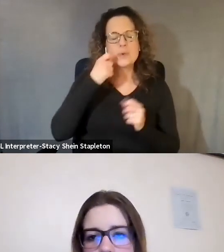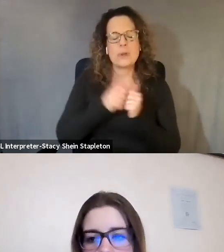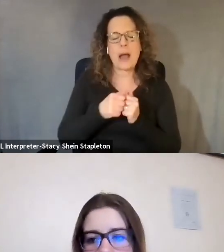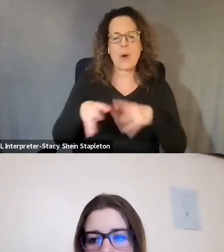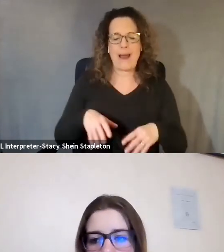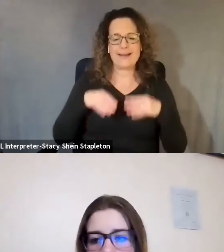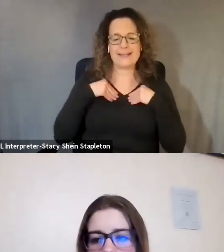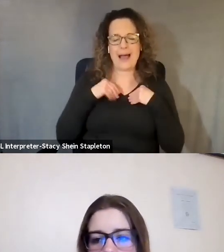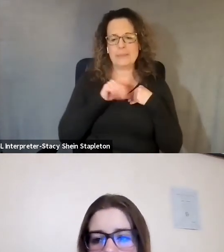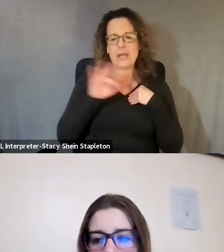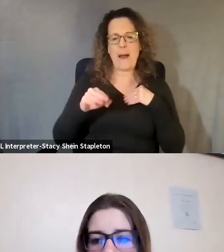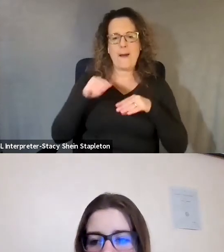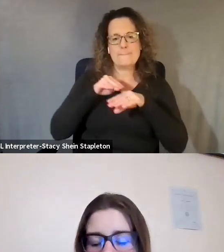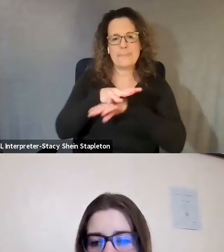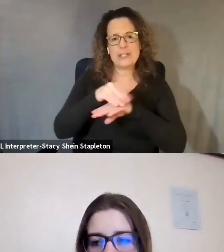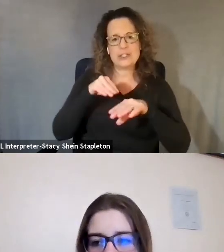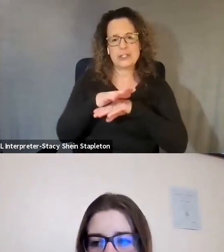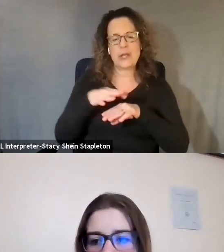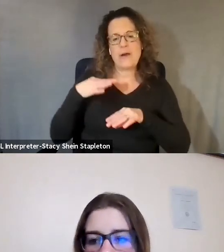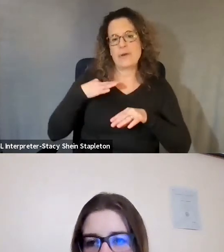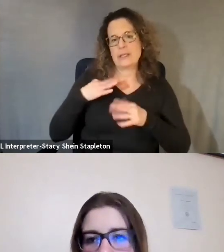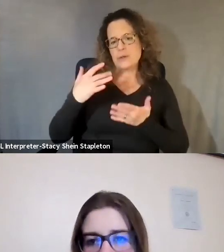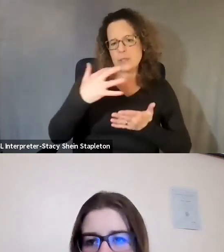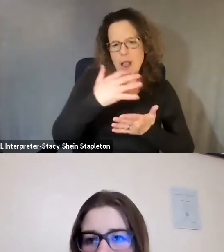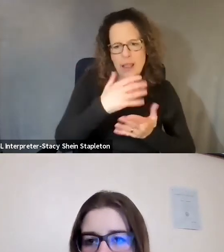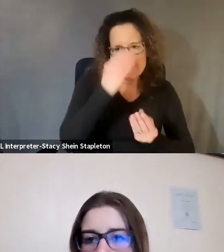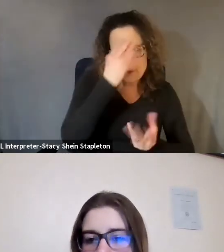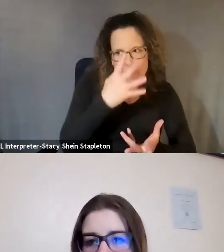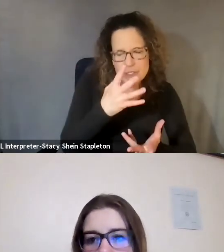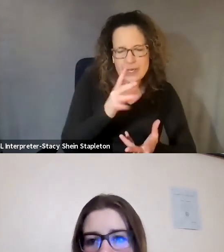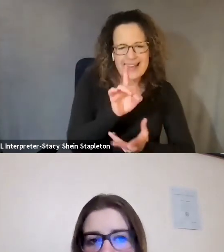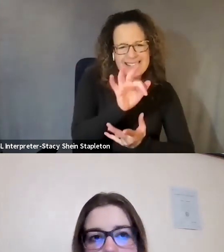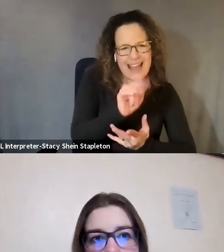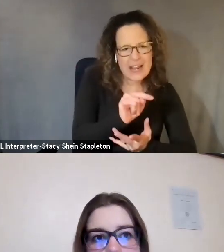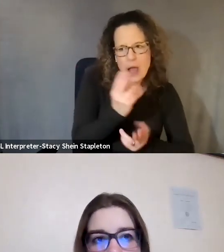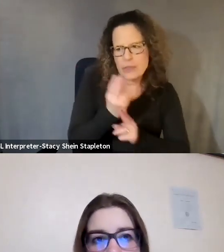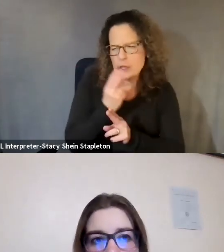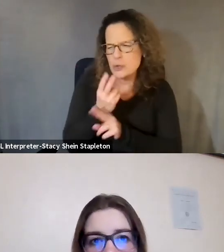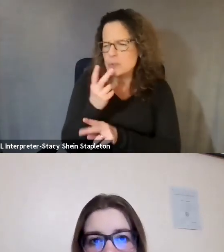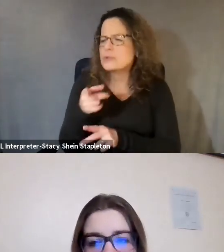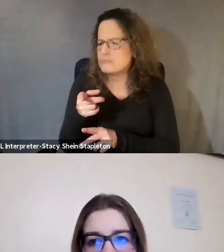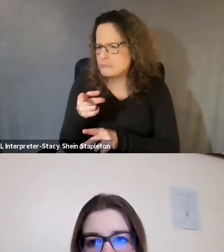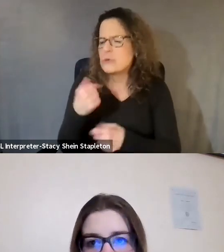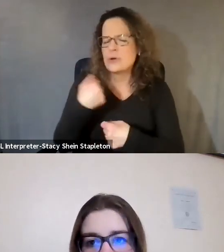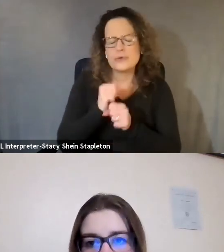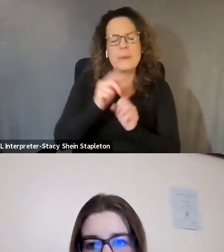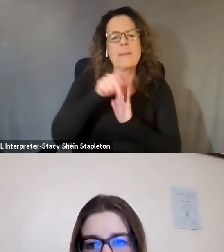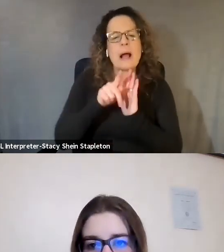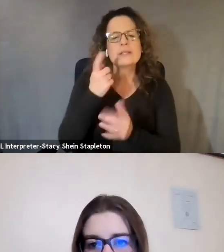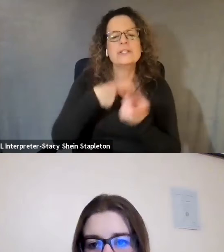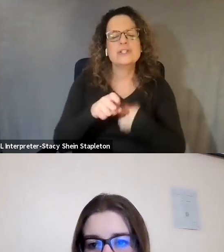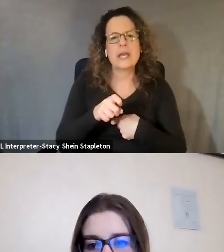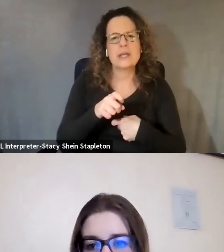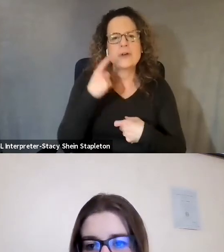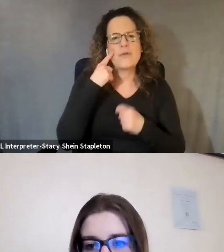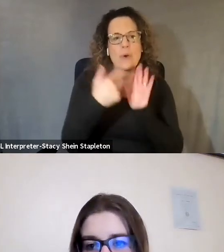that volunteers collect data based on what they find, and then that data can be used to make policy change. I'll give you a